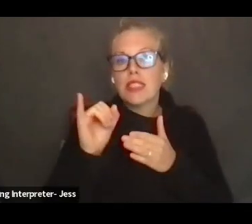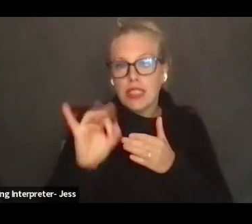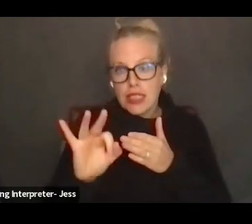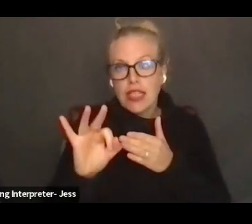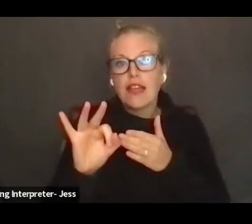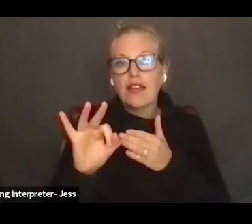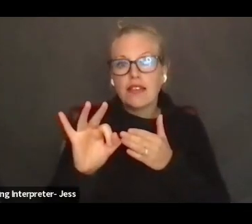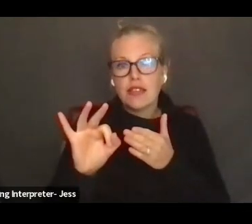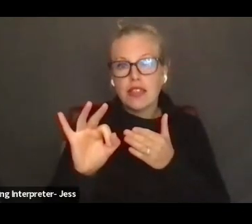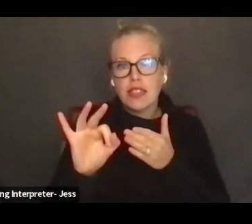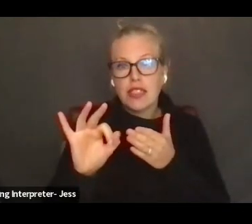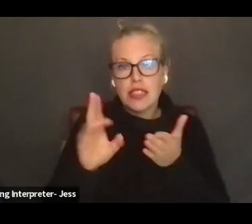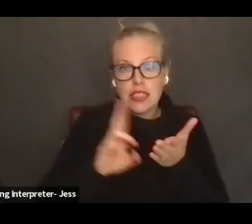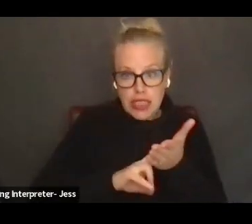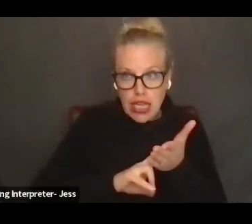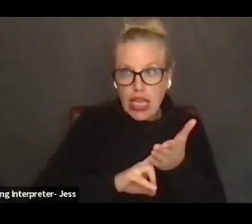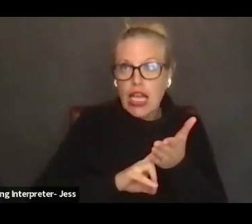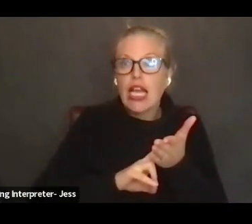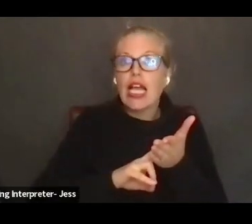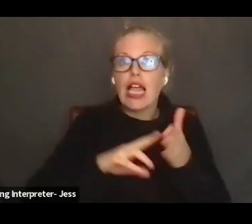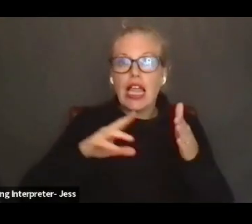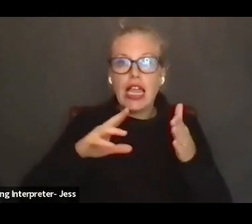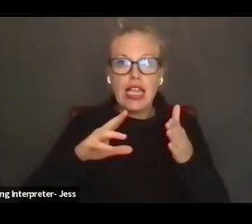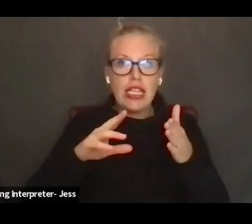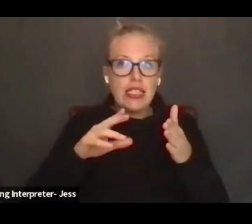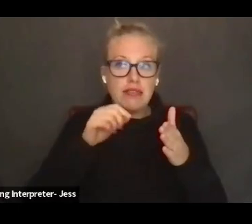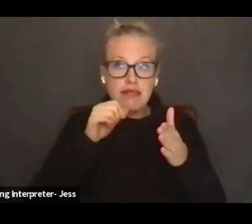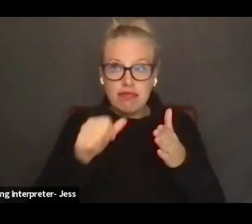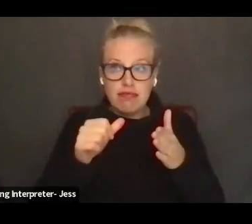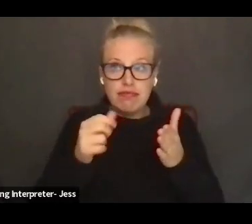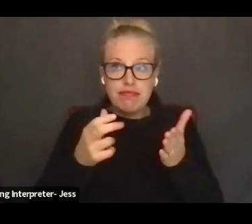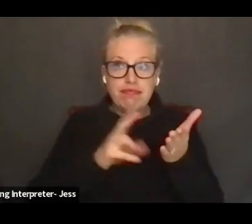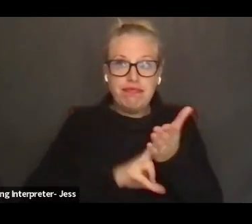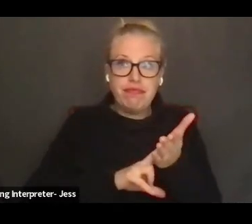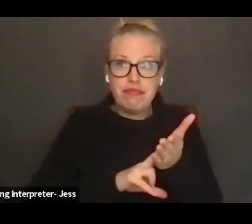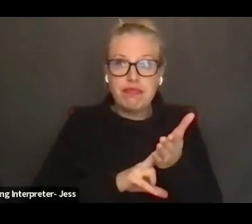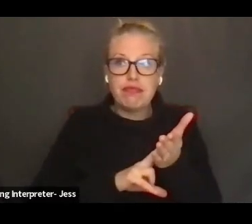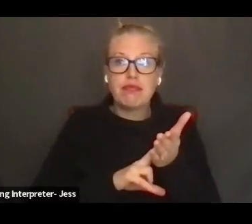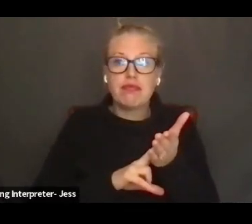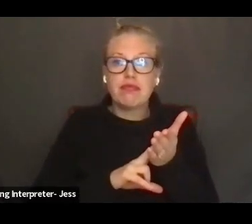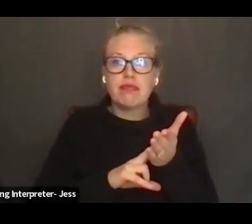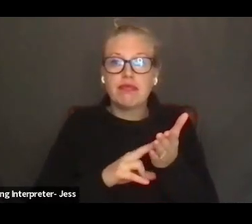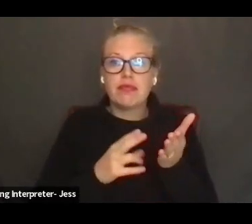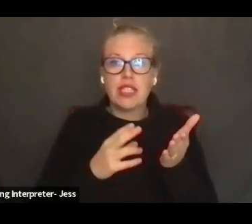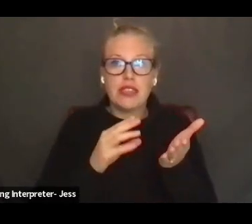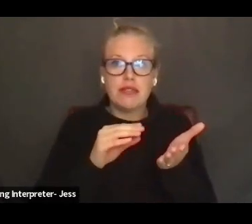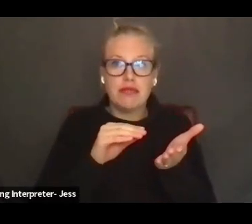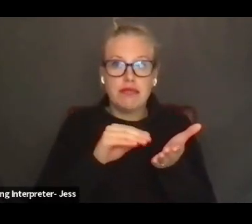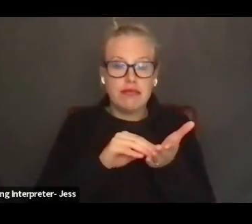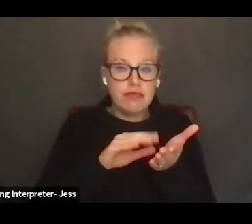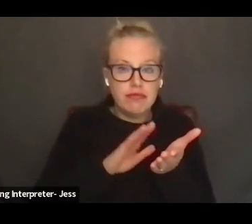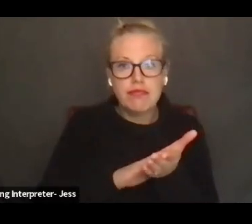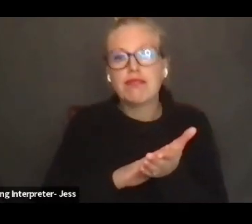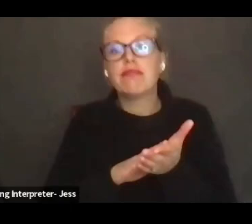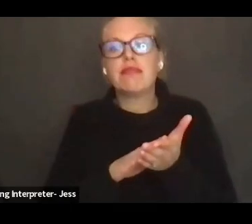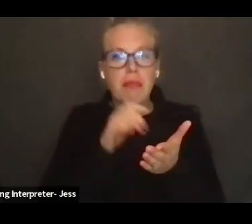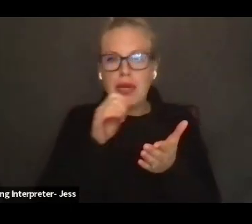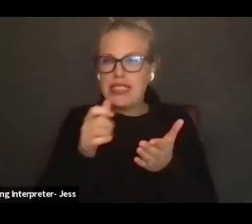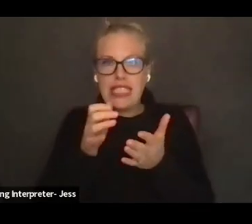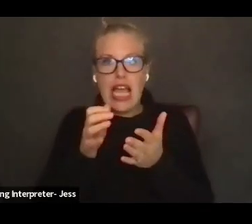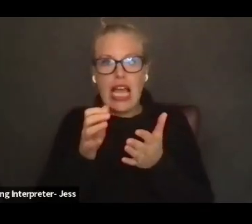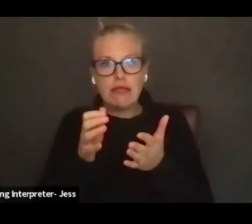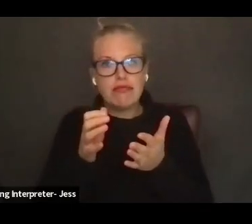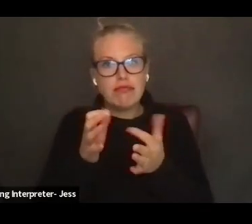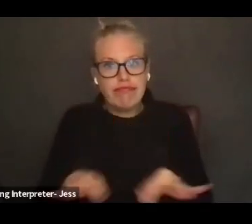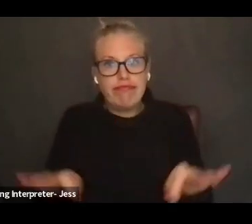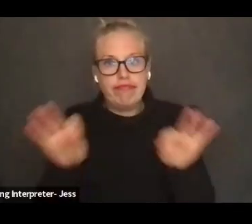sign it anyway and you haven't signed those attachments, might as well get it notarized, but it's not fatal to the document.